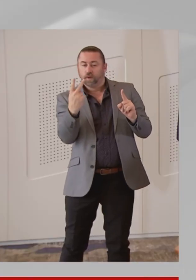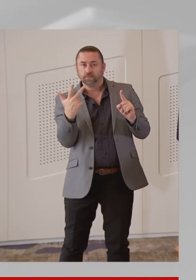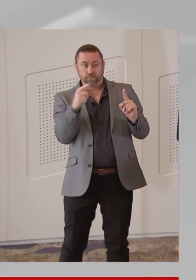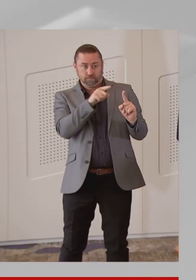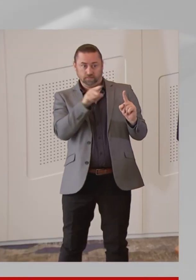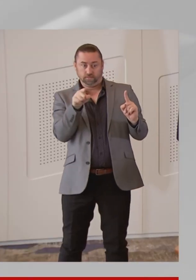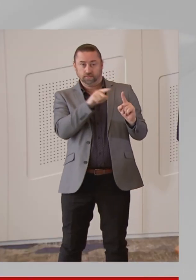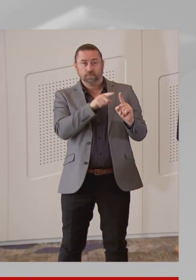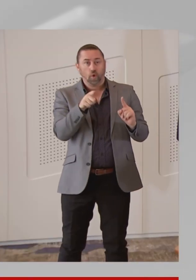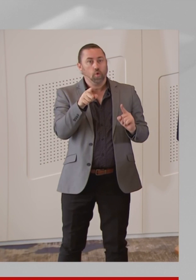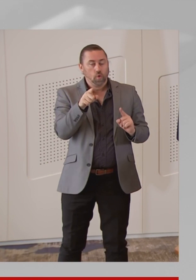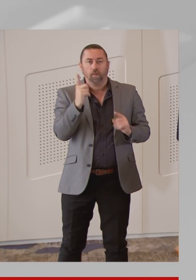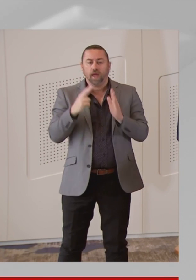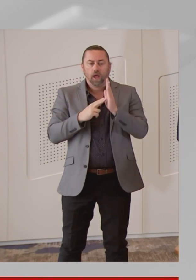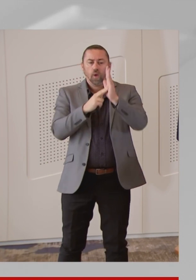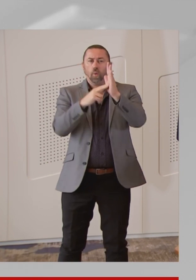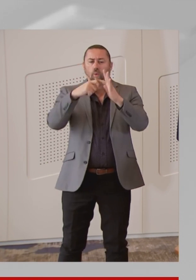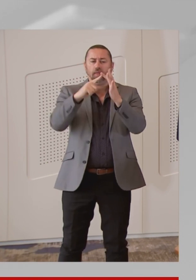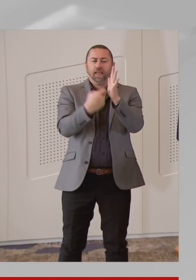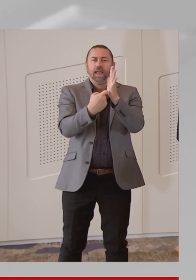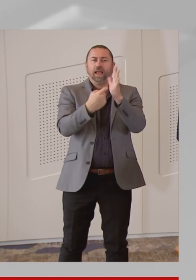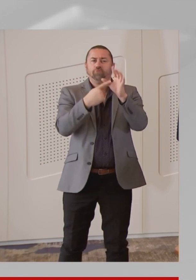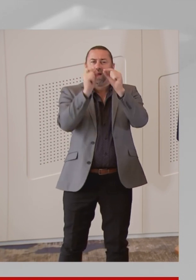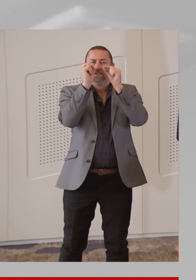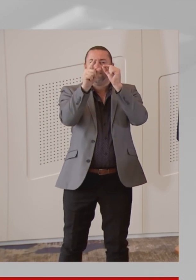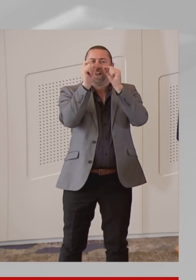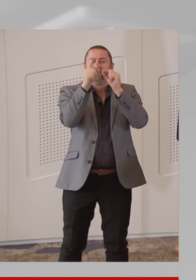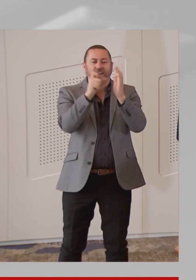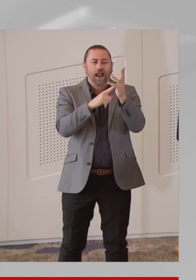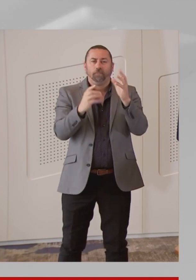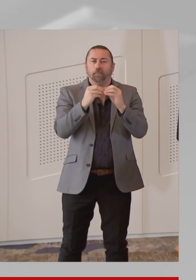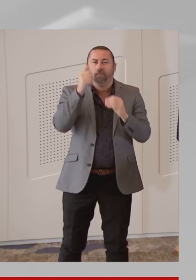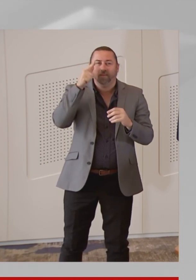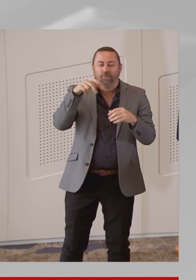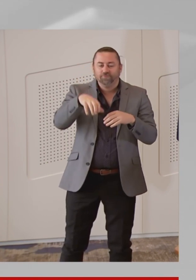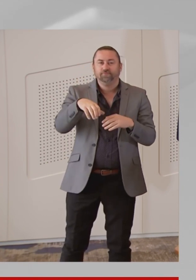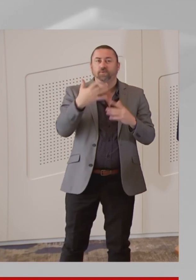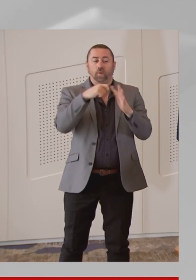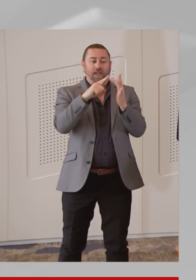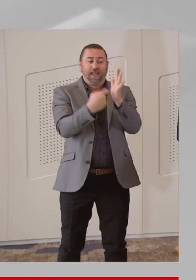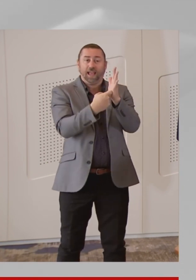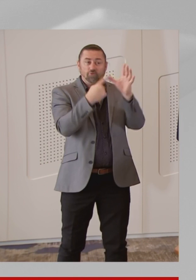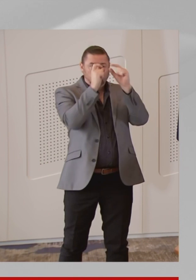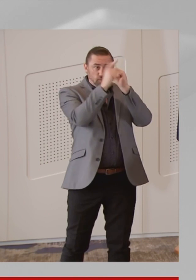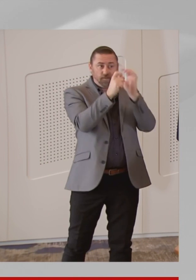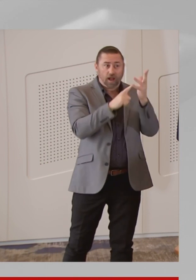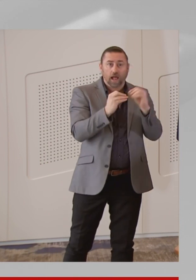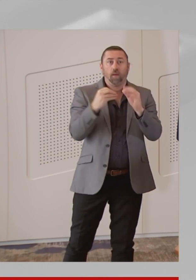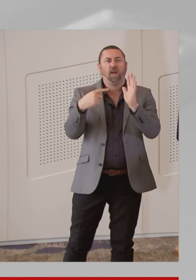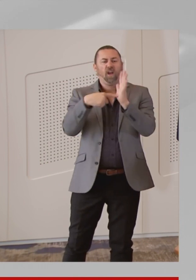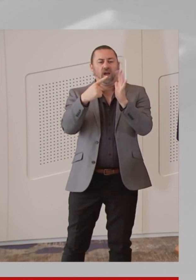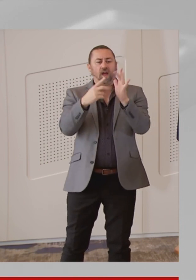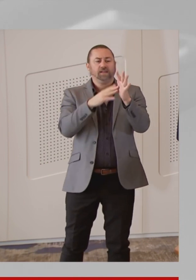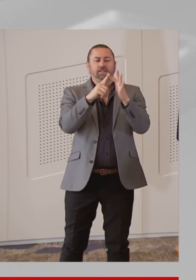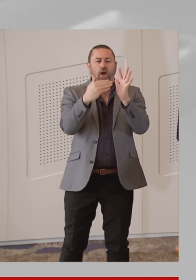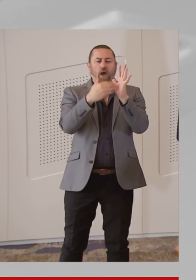been to the North Kirra Surf Life Saving Club, to Kirra Surf Club, to Time Zone, to some local